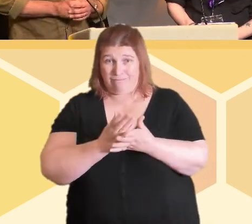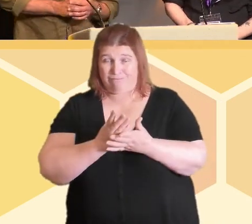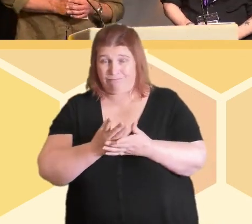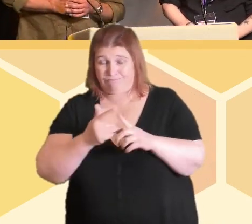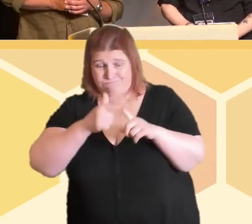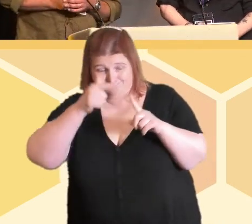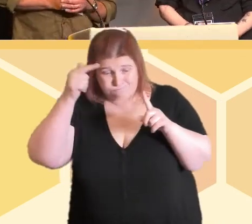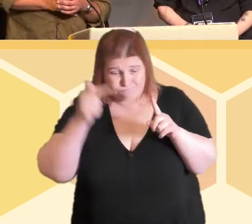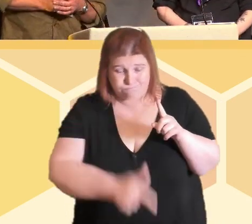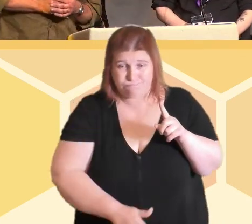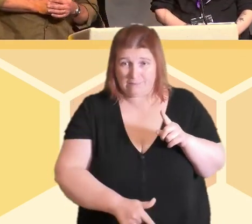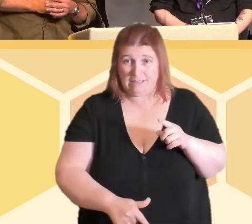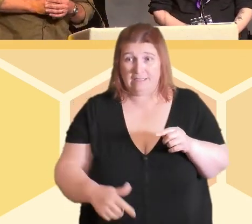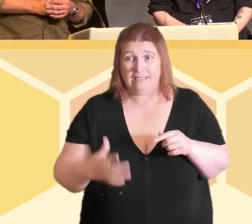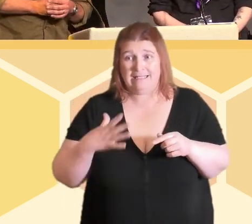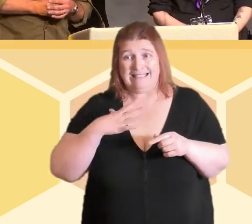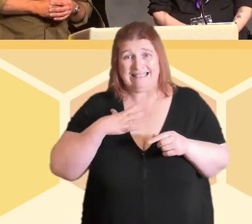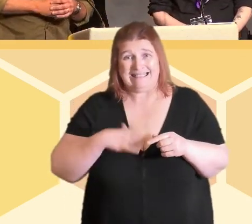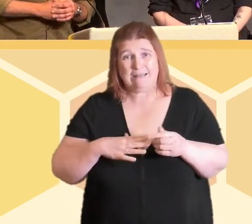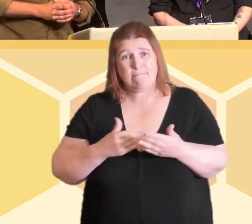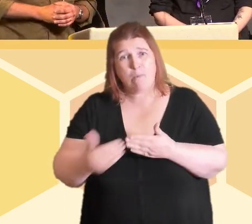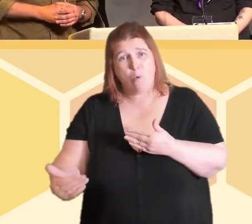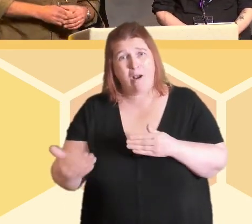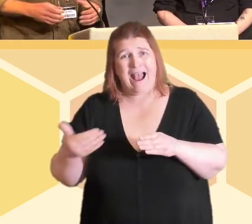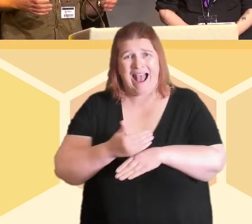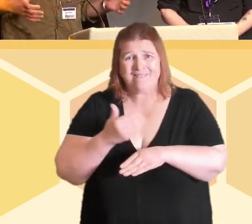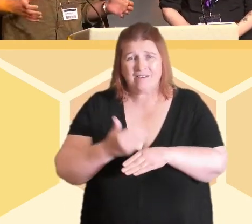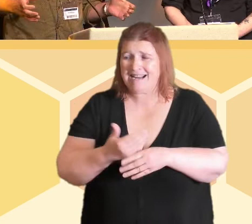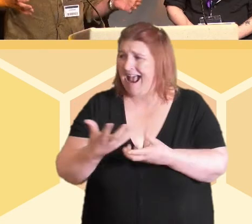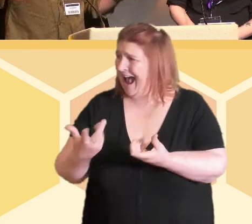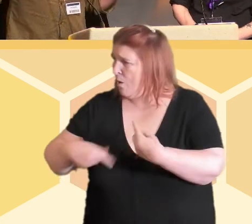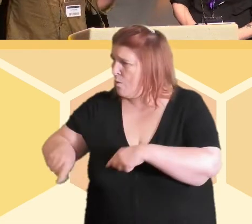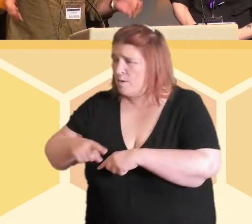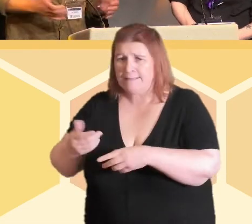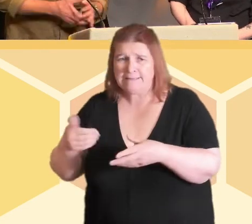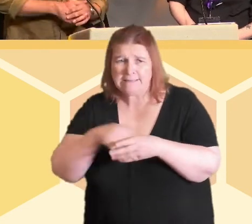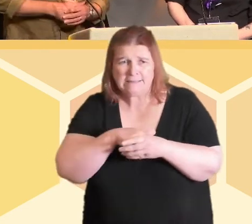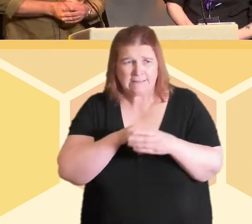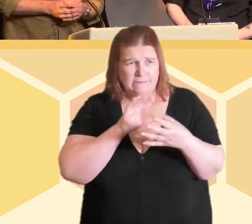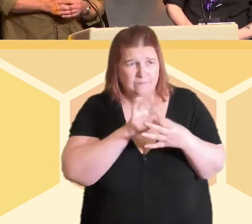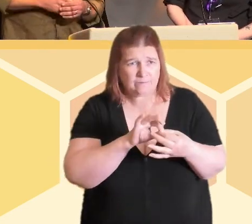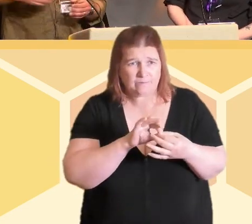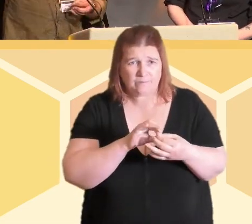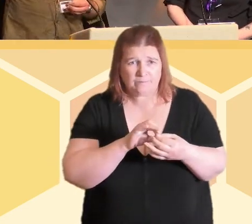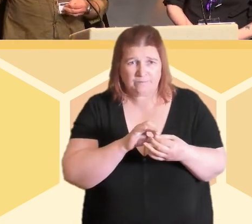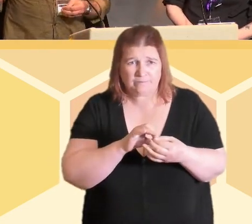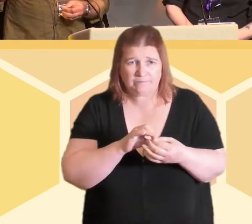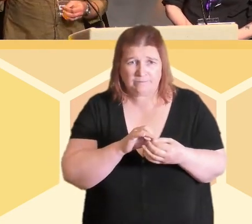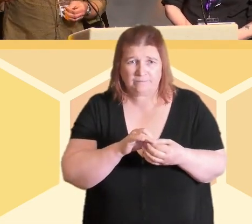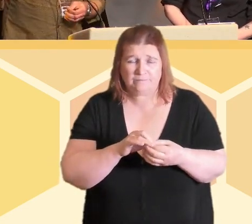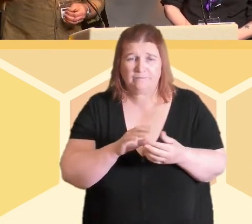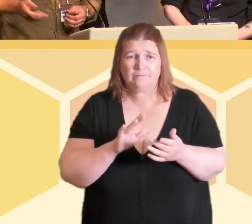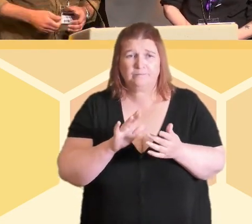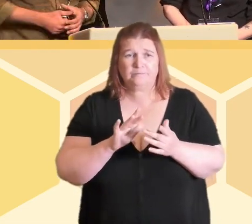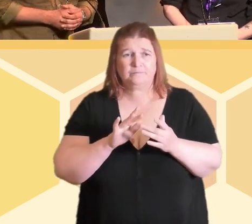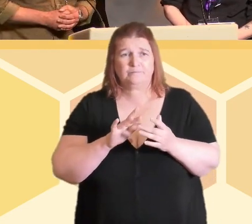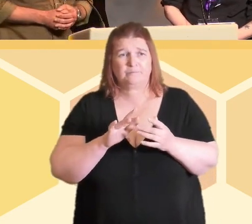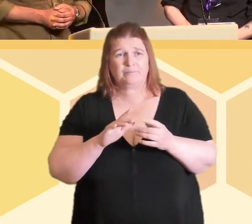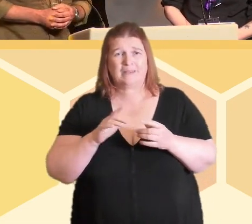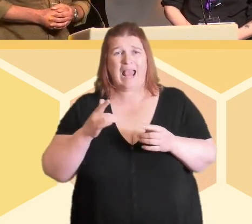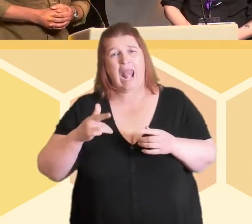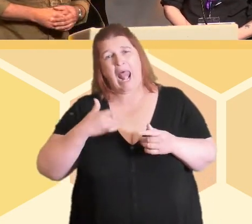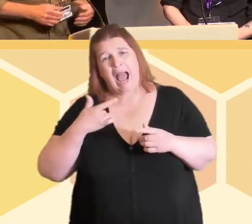more effort and focused resources required to help engage, not just with the original tools of the internet that permit things like live